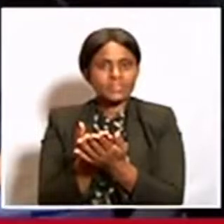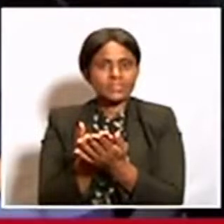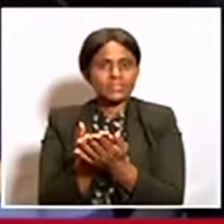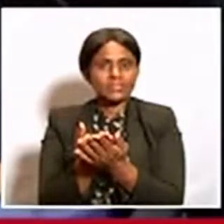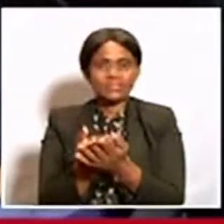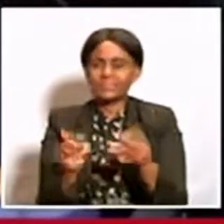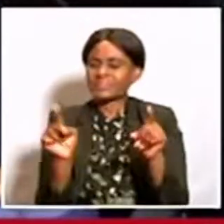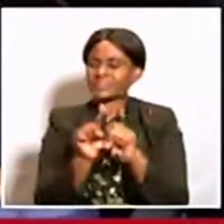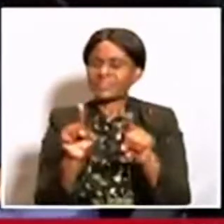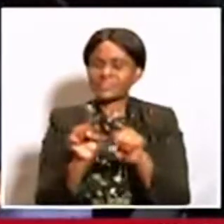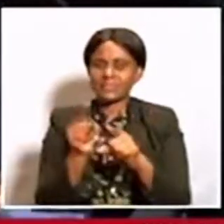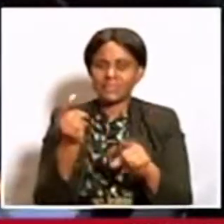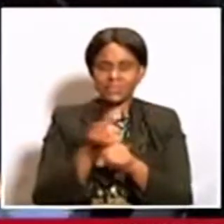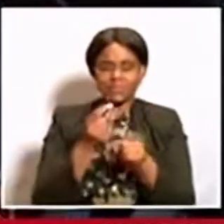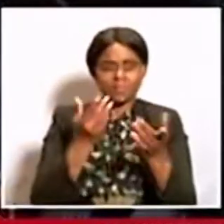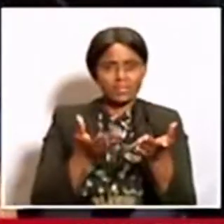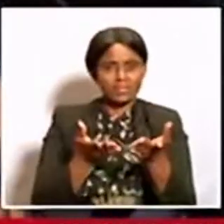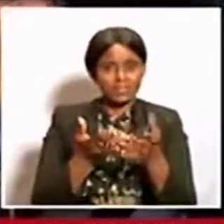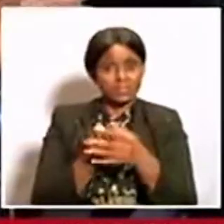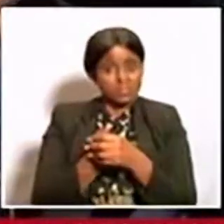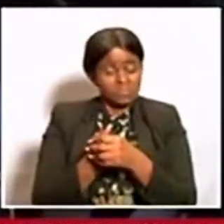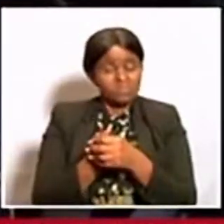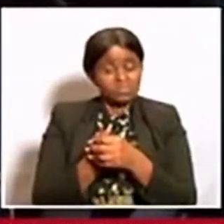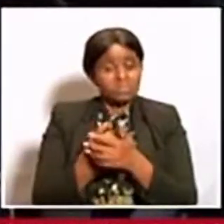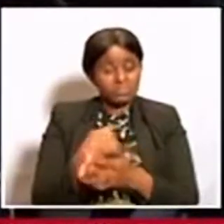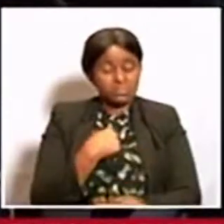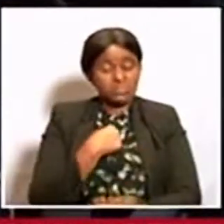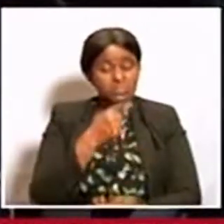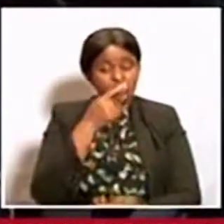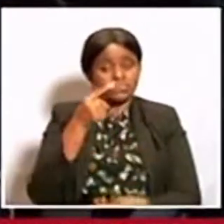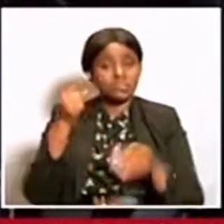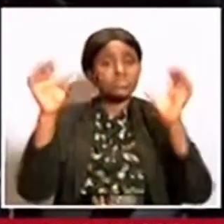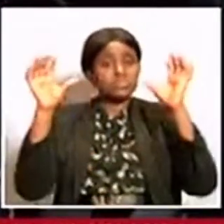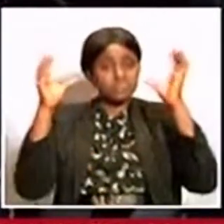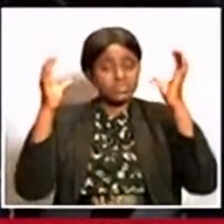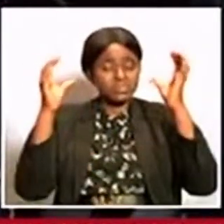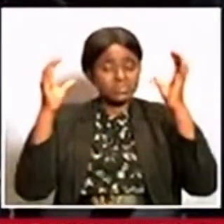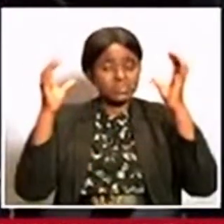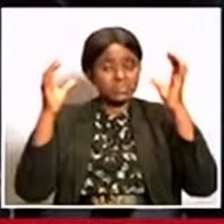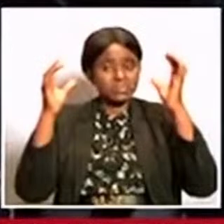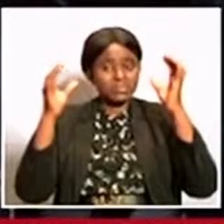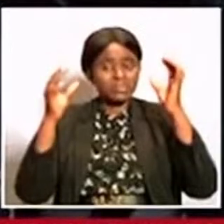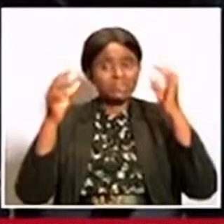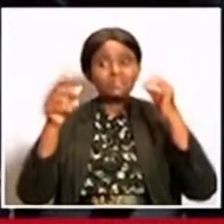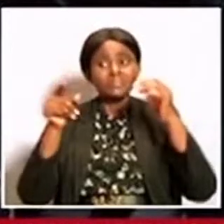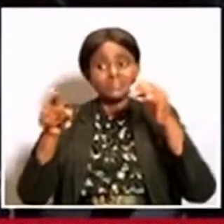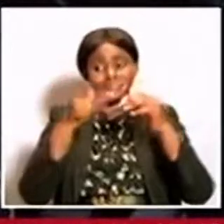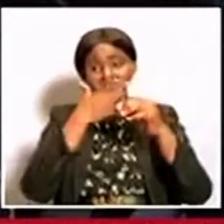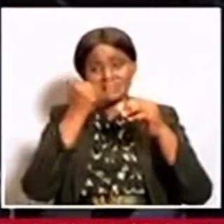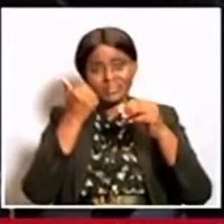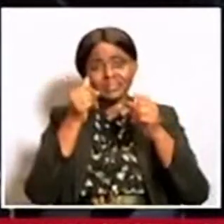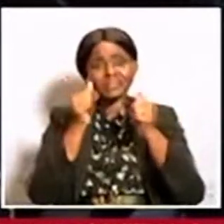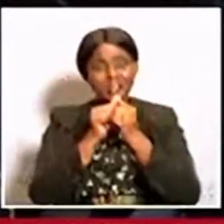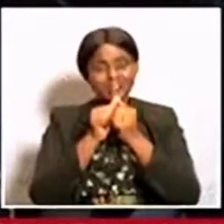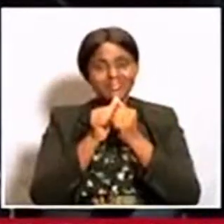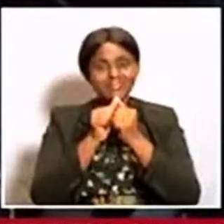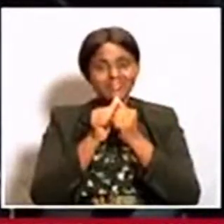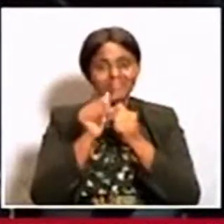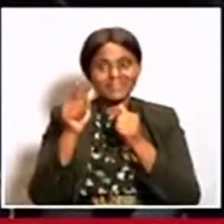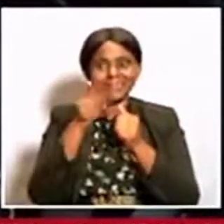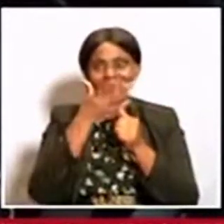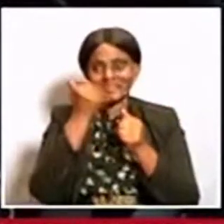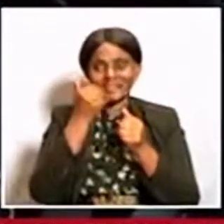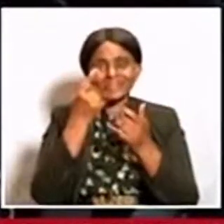It's the same thing. Oh, it's coming from here. Oh, maybe can I say congratulations. So far, I think you are the best in terms of what